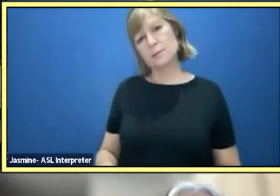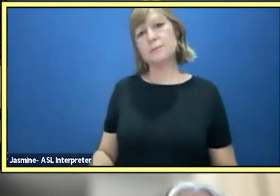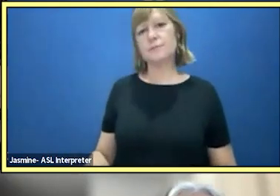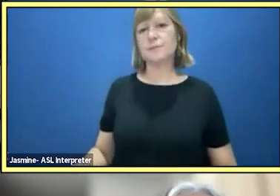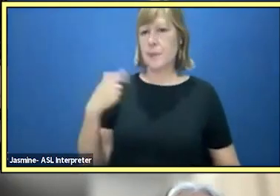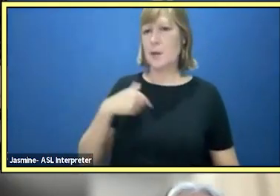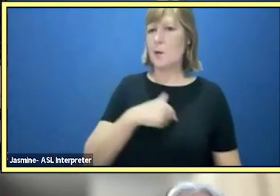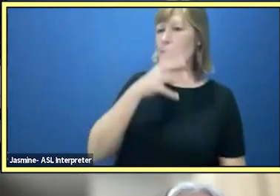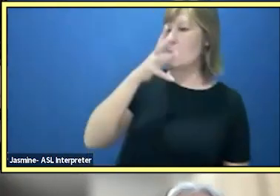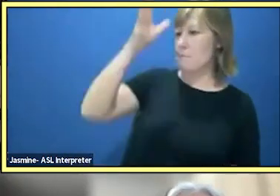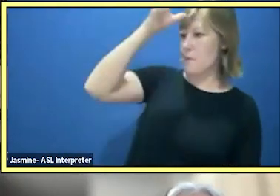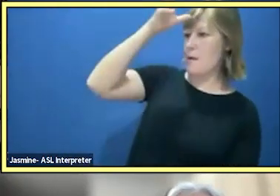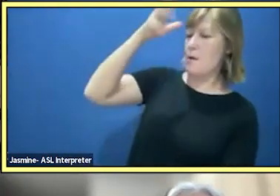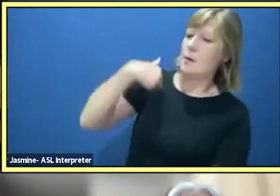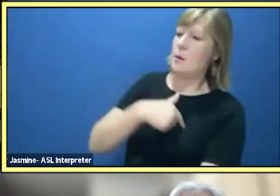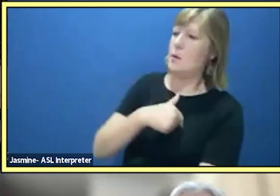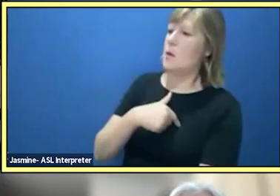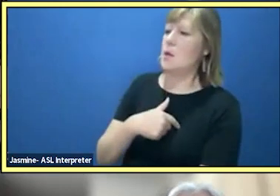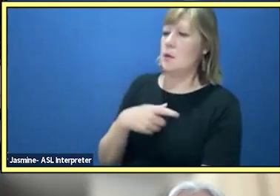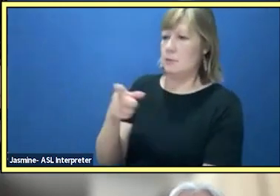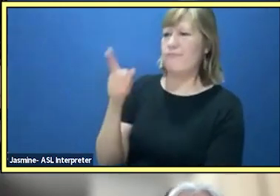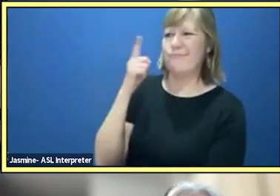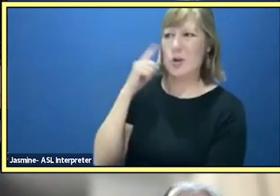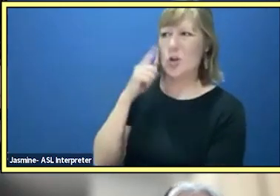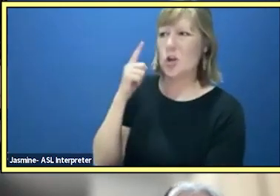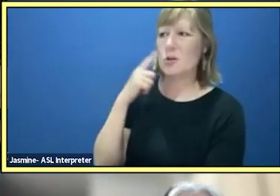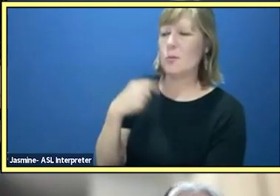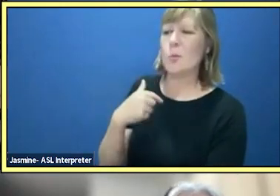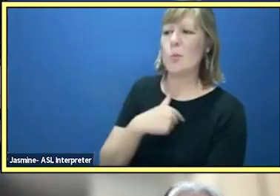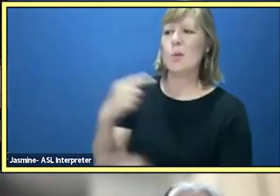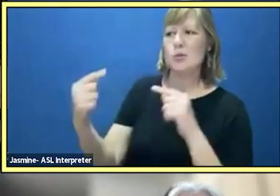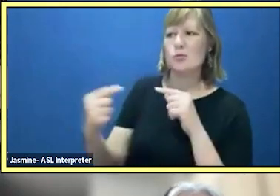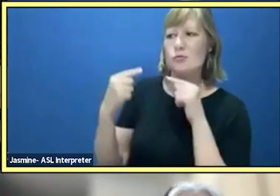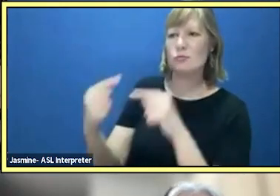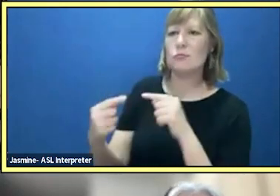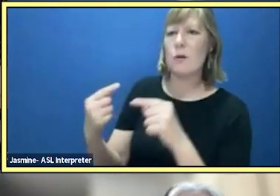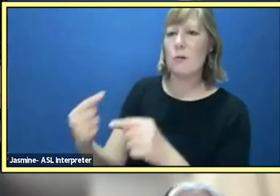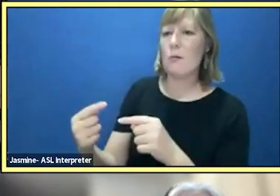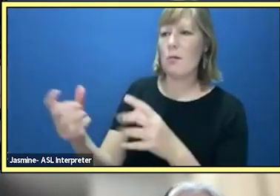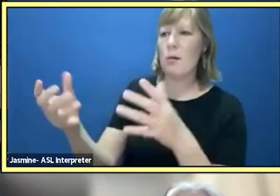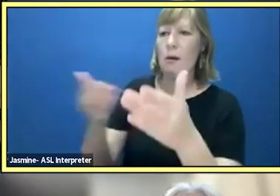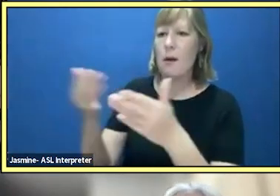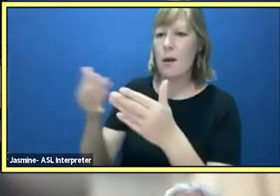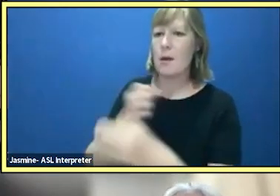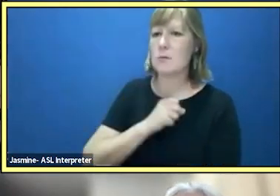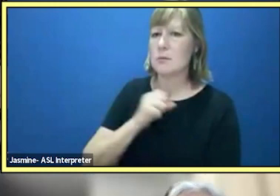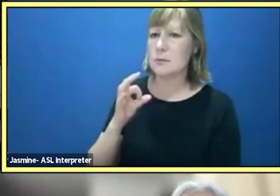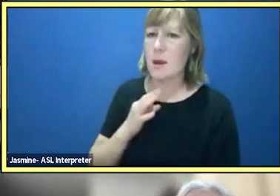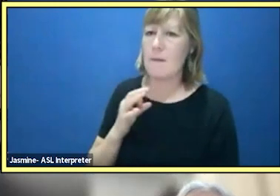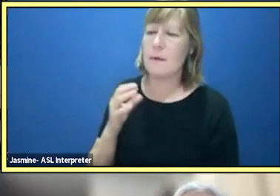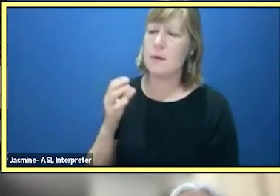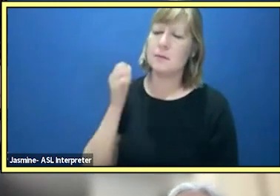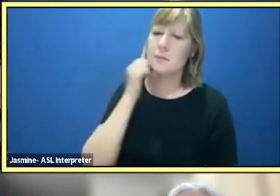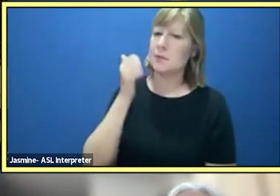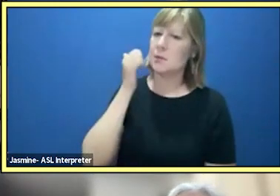staff and just many other things that we're navigating day to day. And, to think